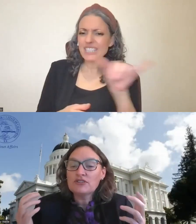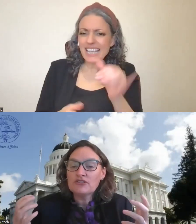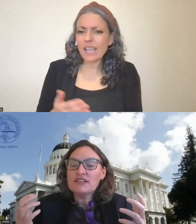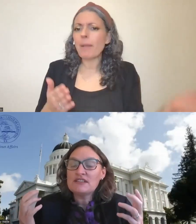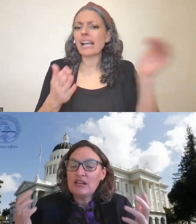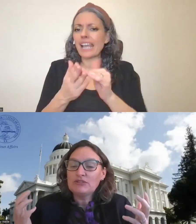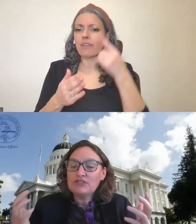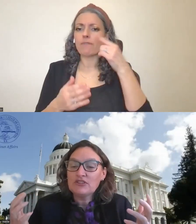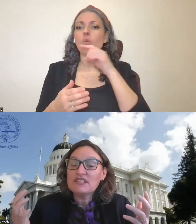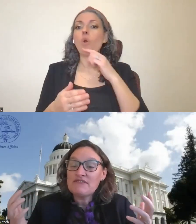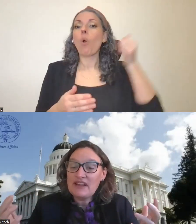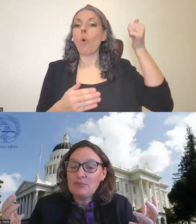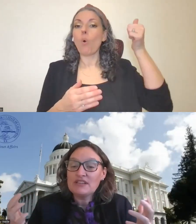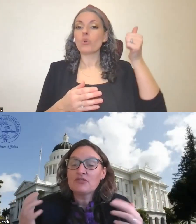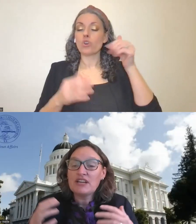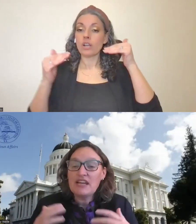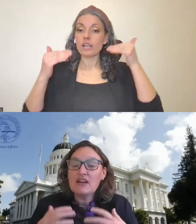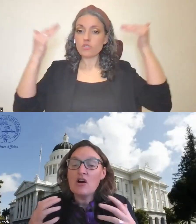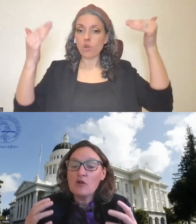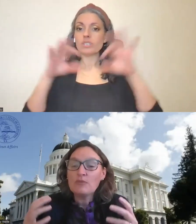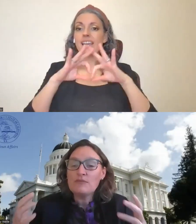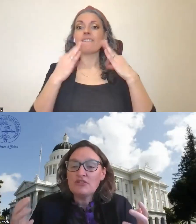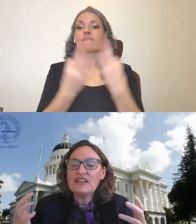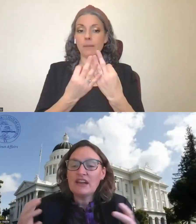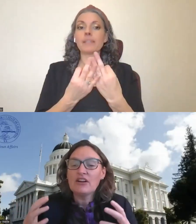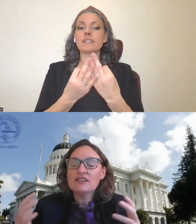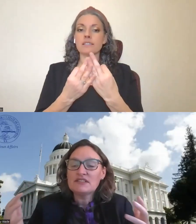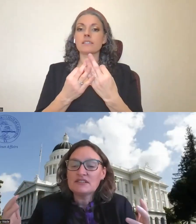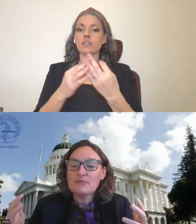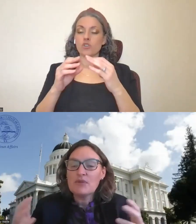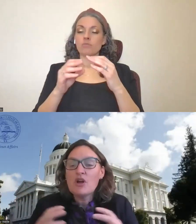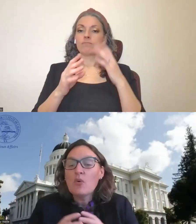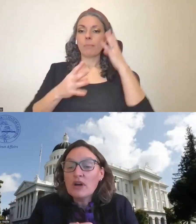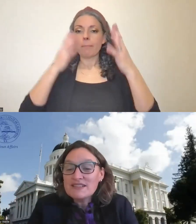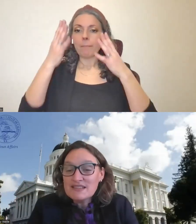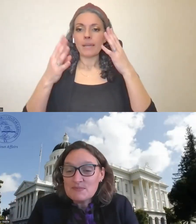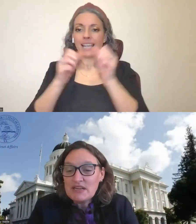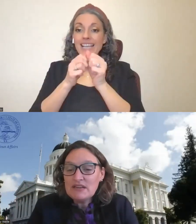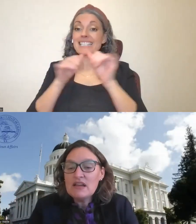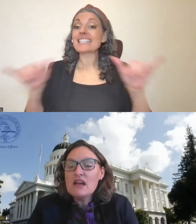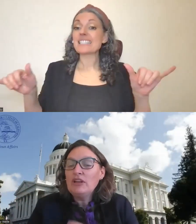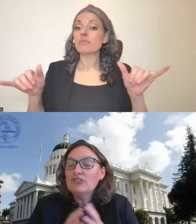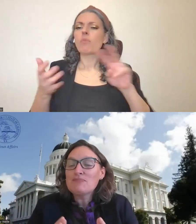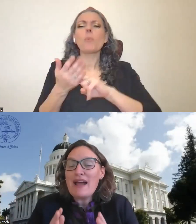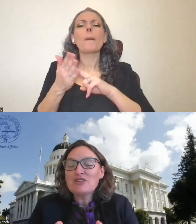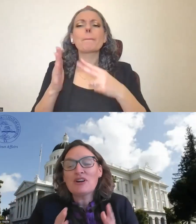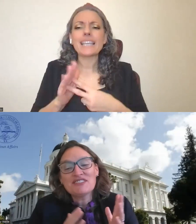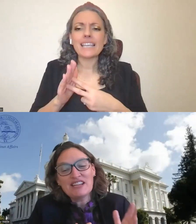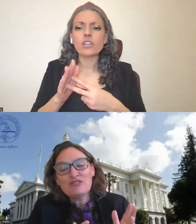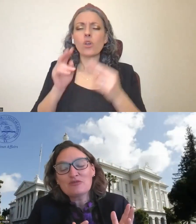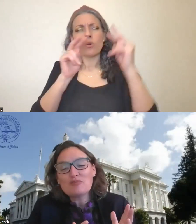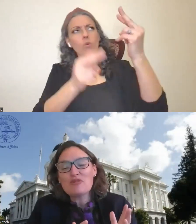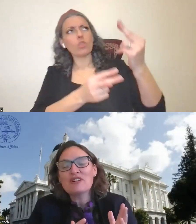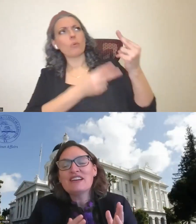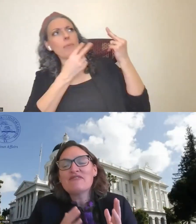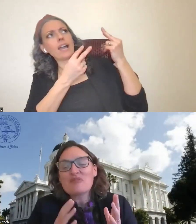older adults and disabled adults and families, creating a home and community care system. What does this mean? We look back to our